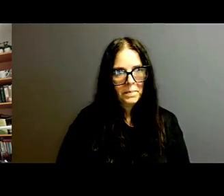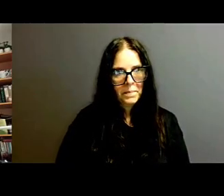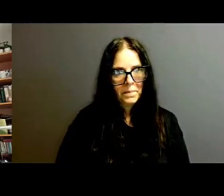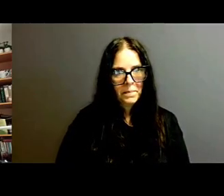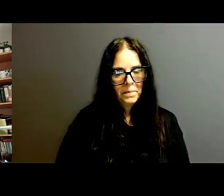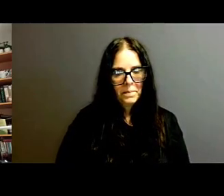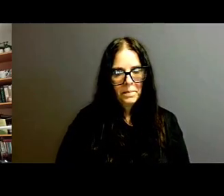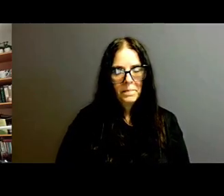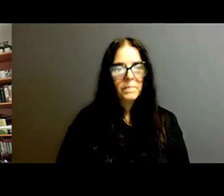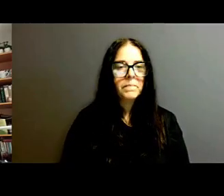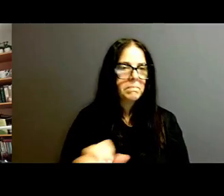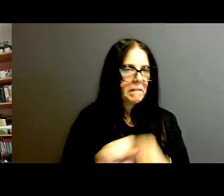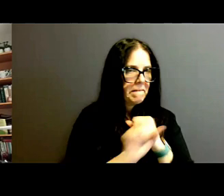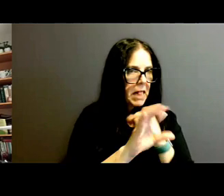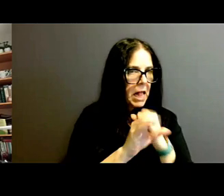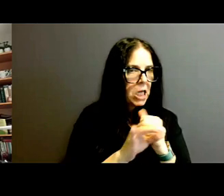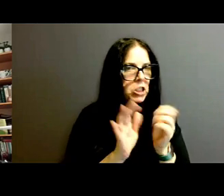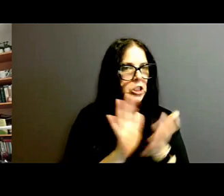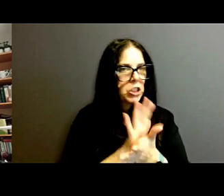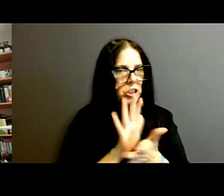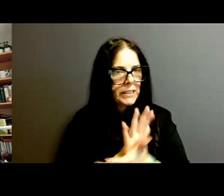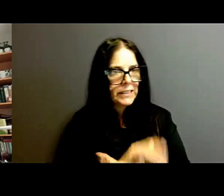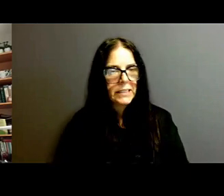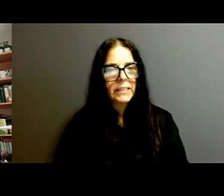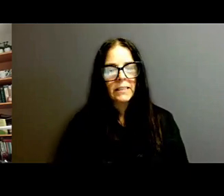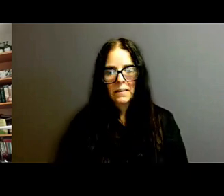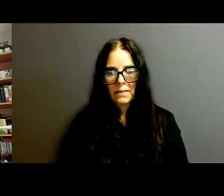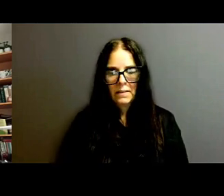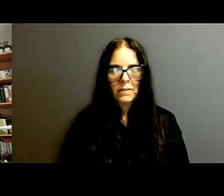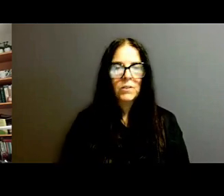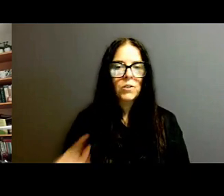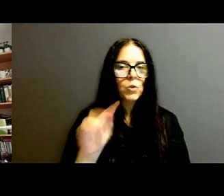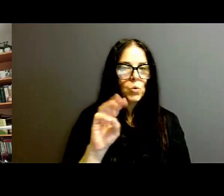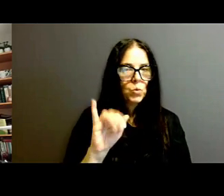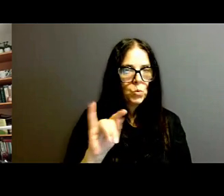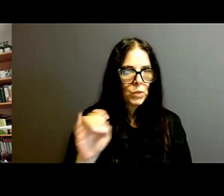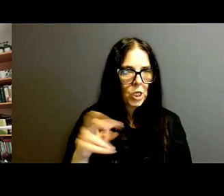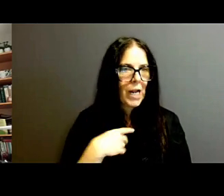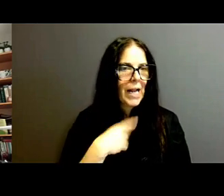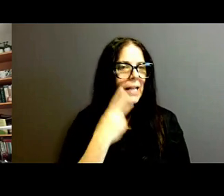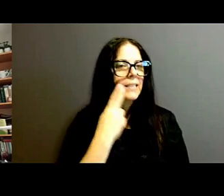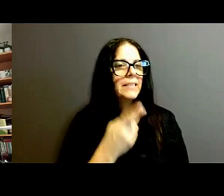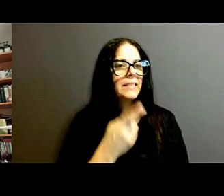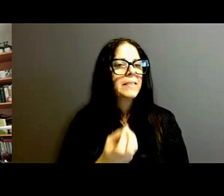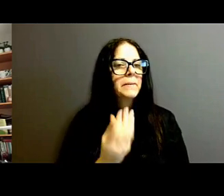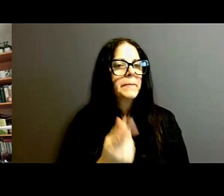Flyer sheets and sheets, okay. Twitter, I can see Twitter coming up as well.